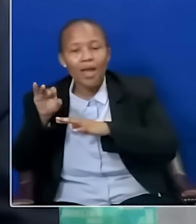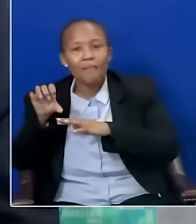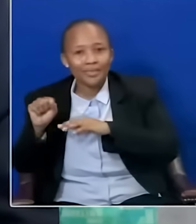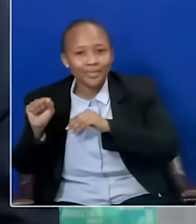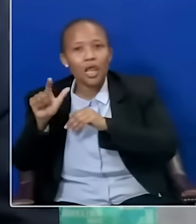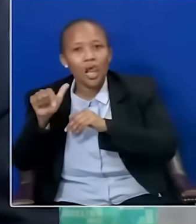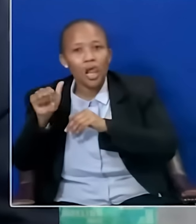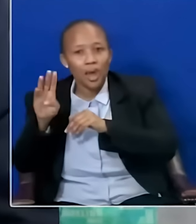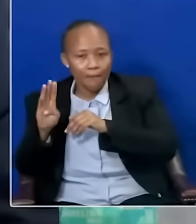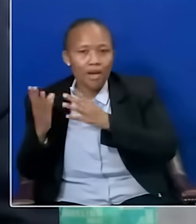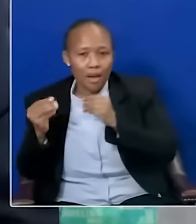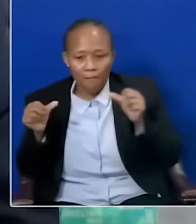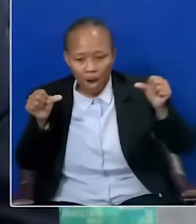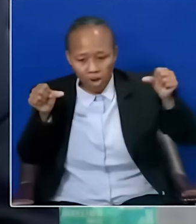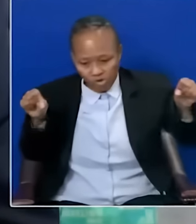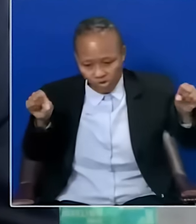So as they